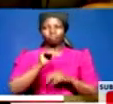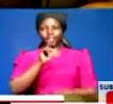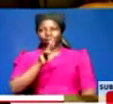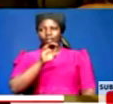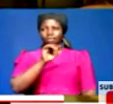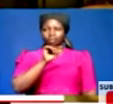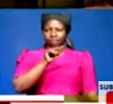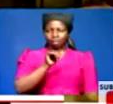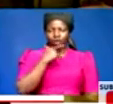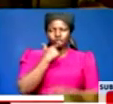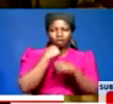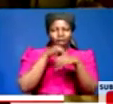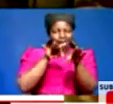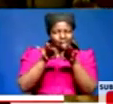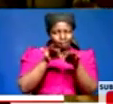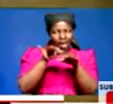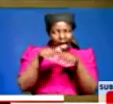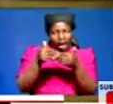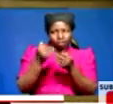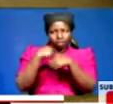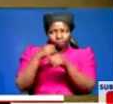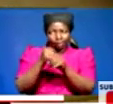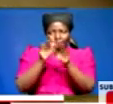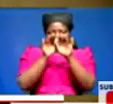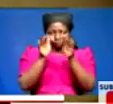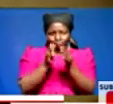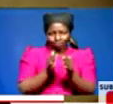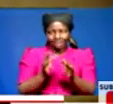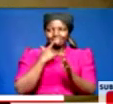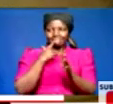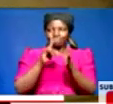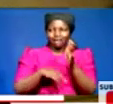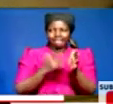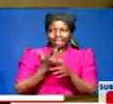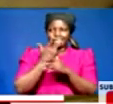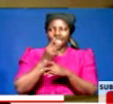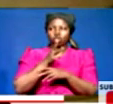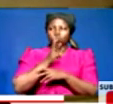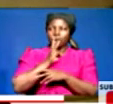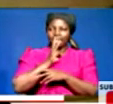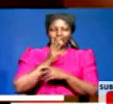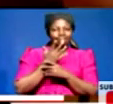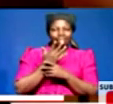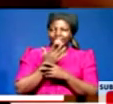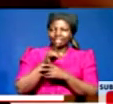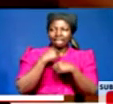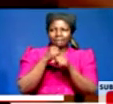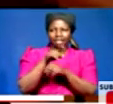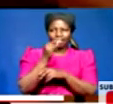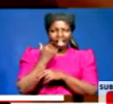clay-based household equipment. She says the earth and taste of water sparked the idea to create a clay water